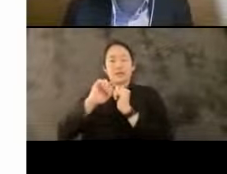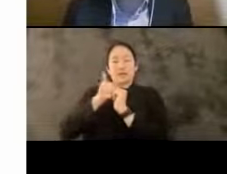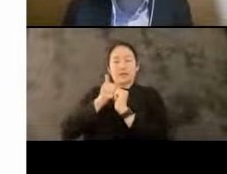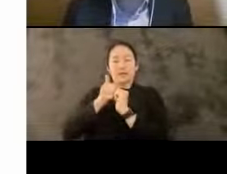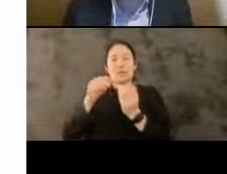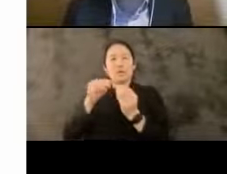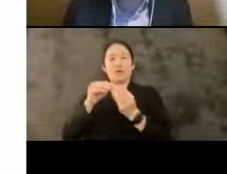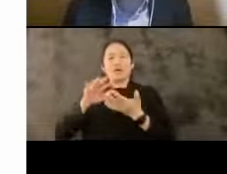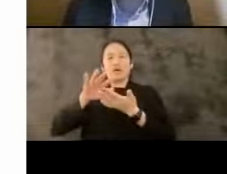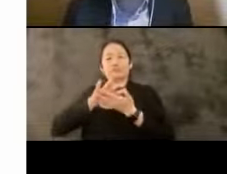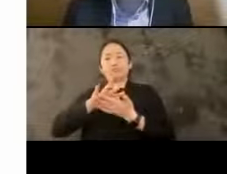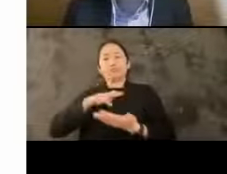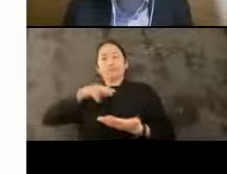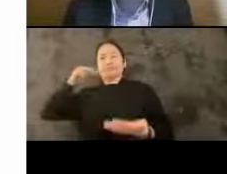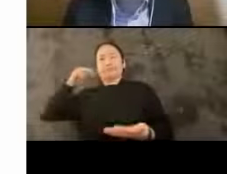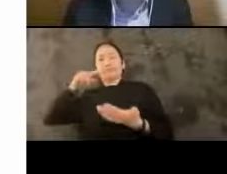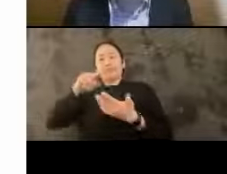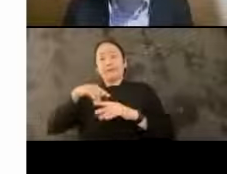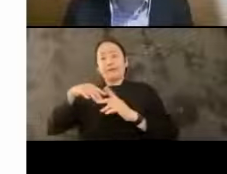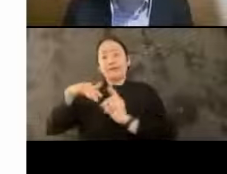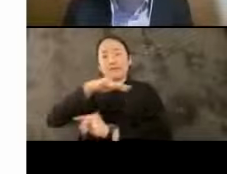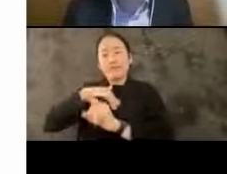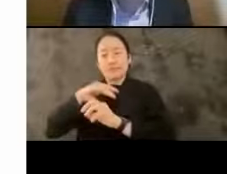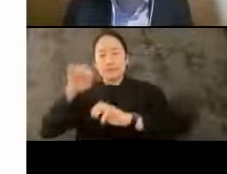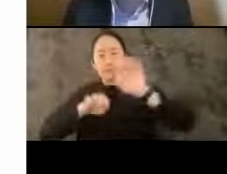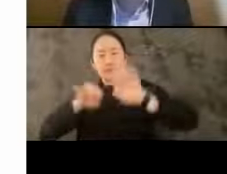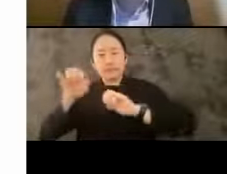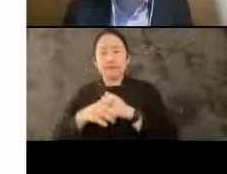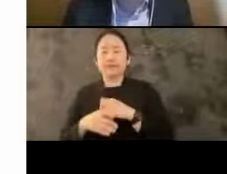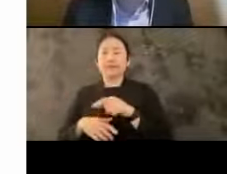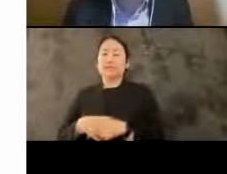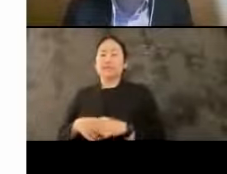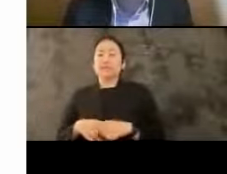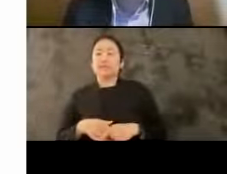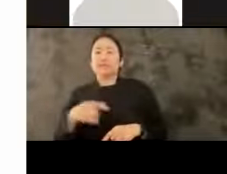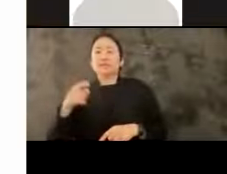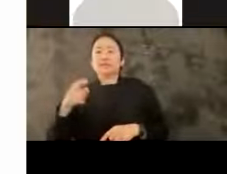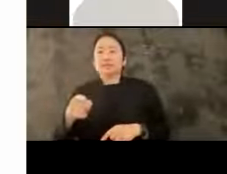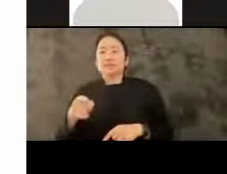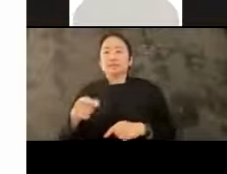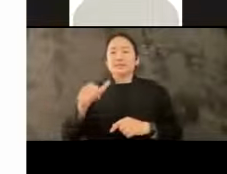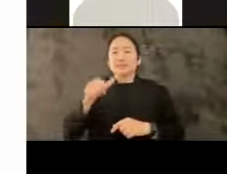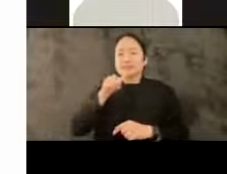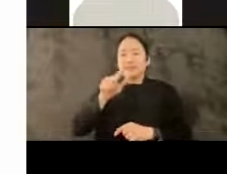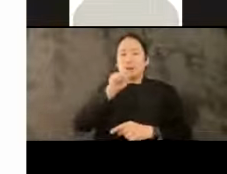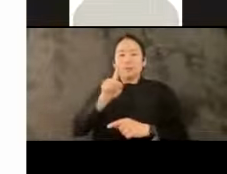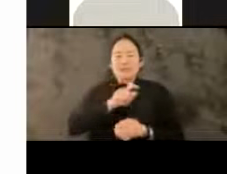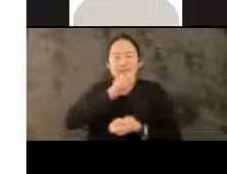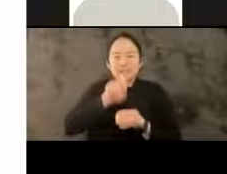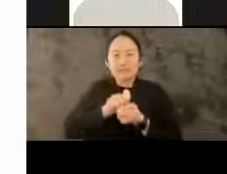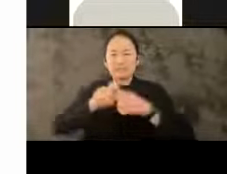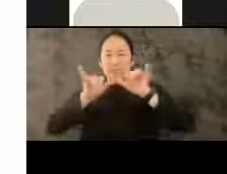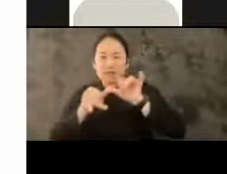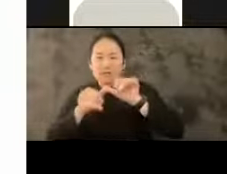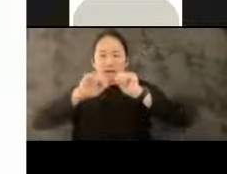the in the design and engineering phase of this project. But it's just kind of a high level look at things. And